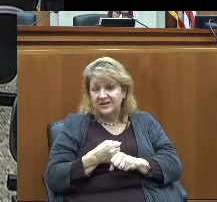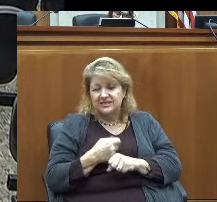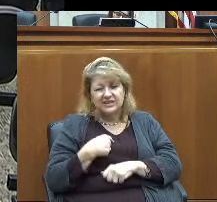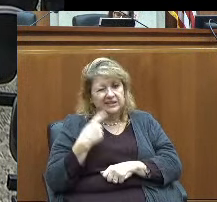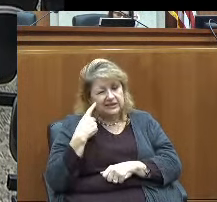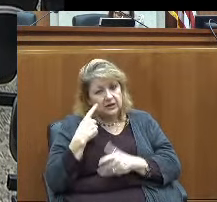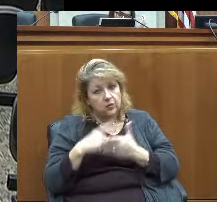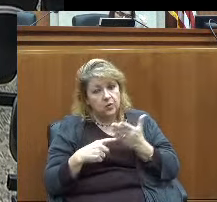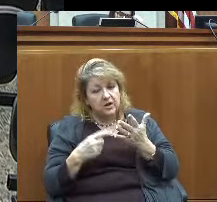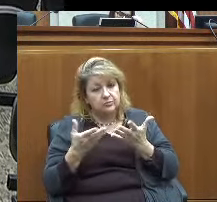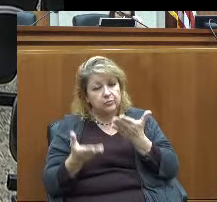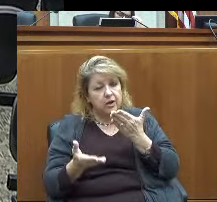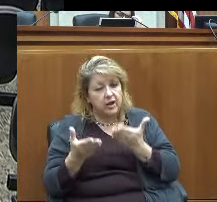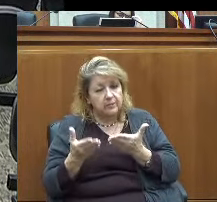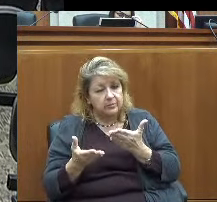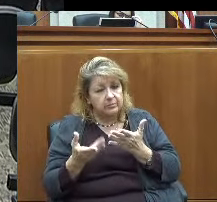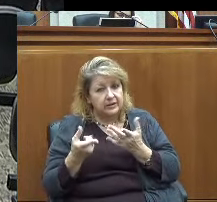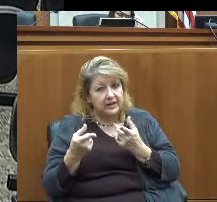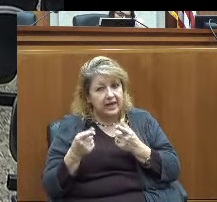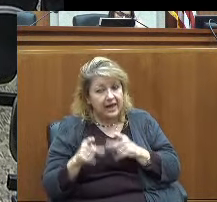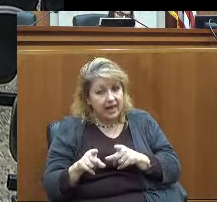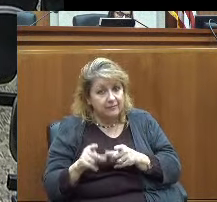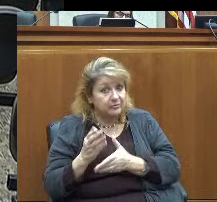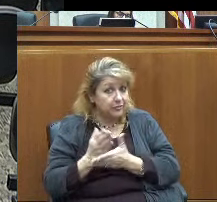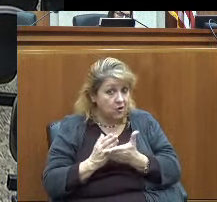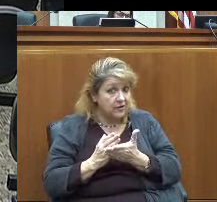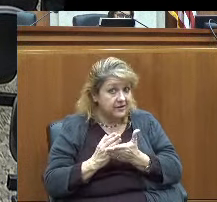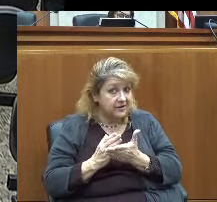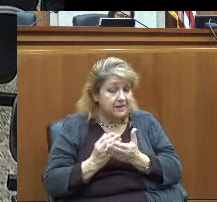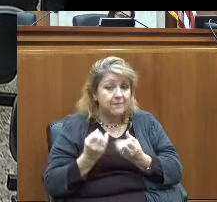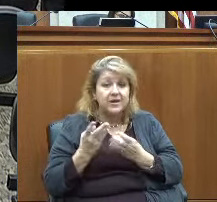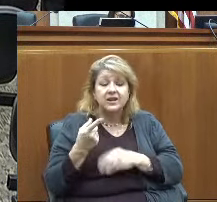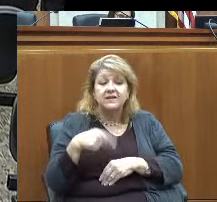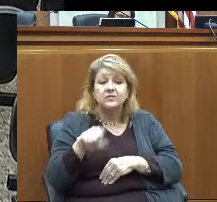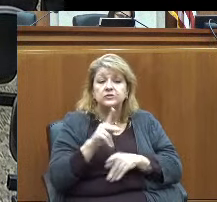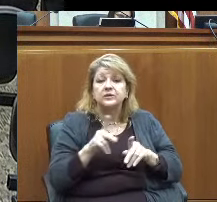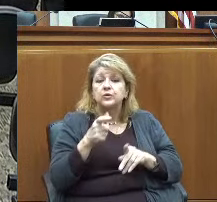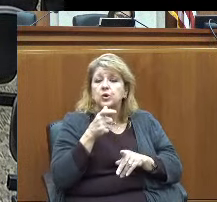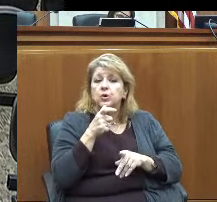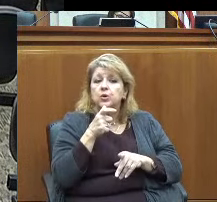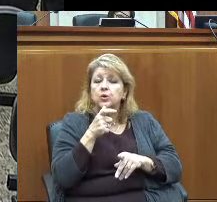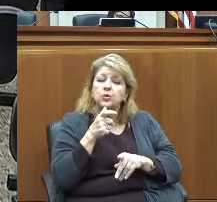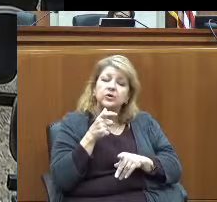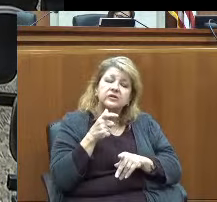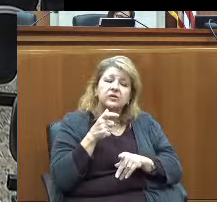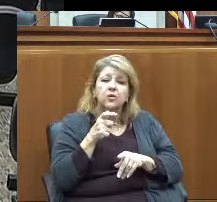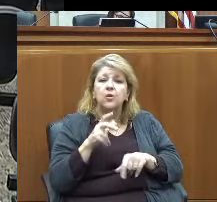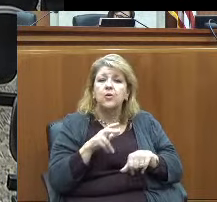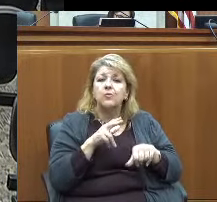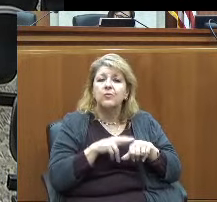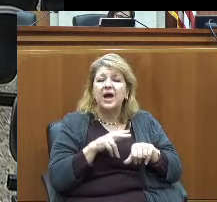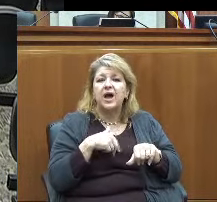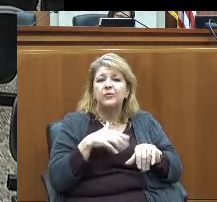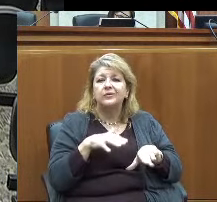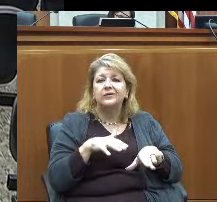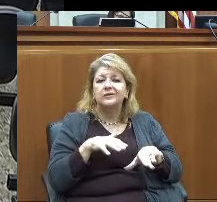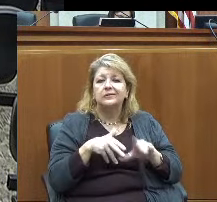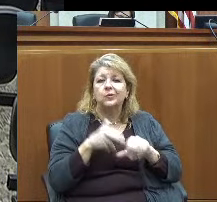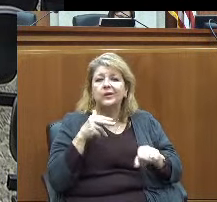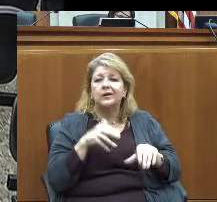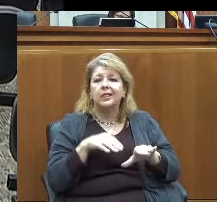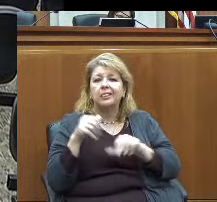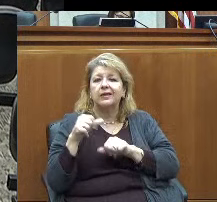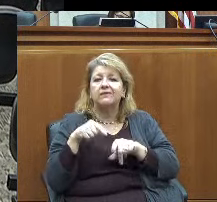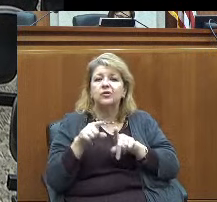think what probably happened in part is many of the people who would have ordinarily left the profession during